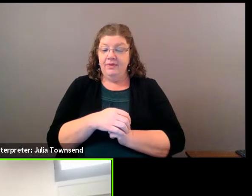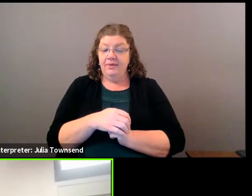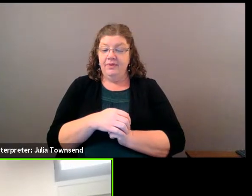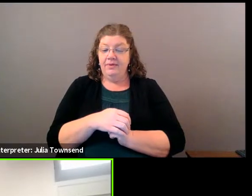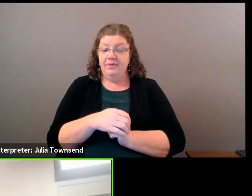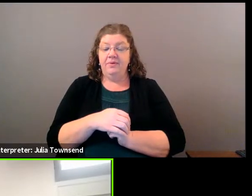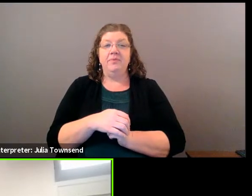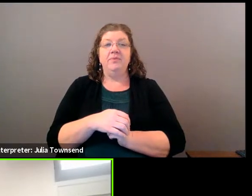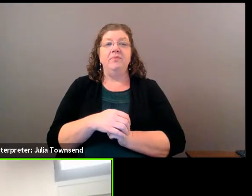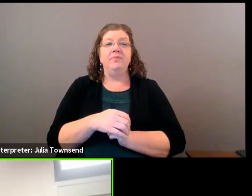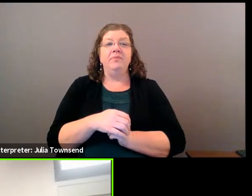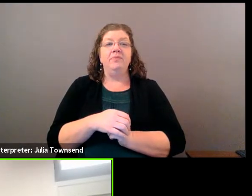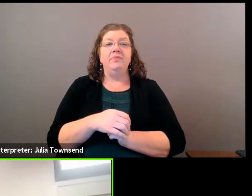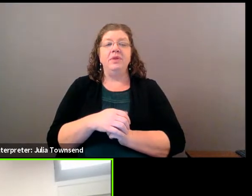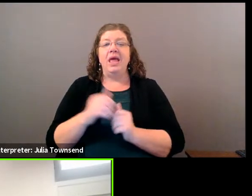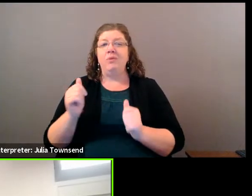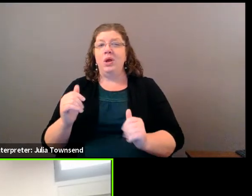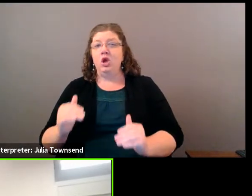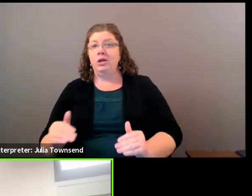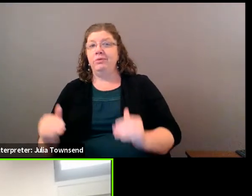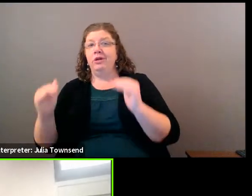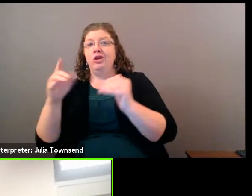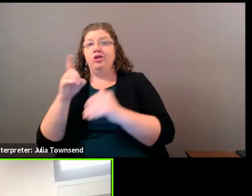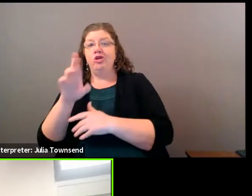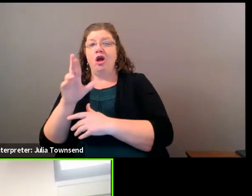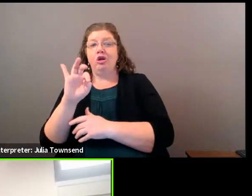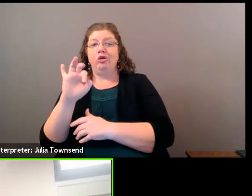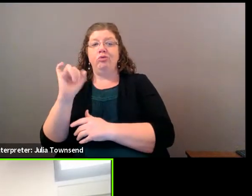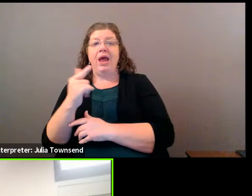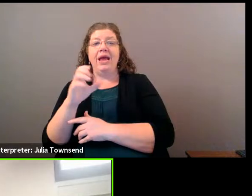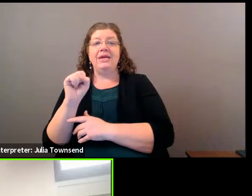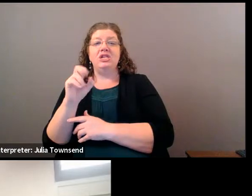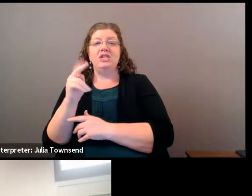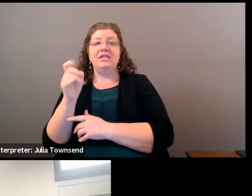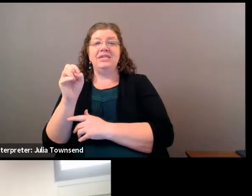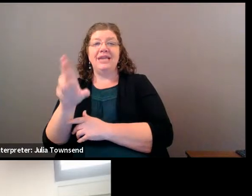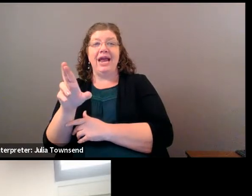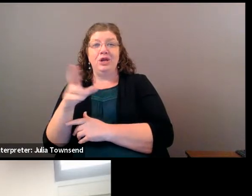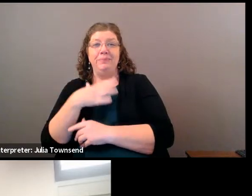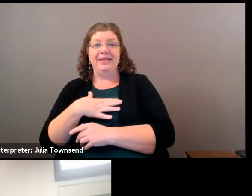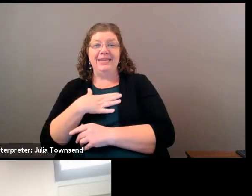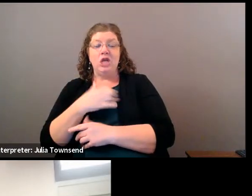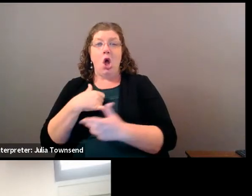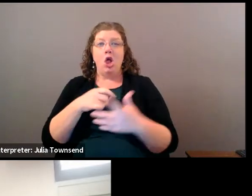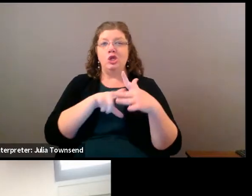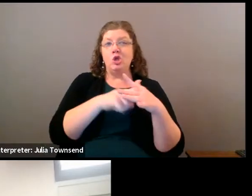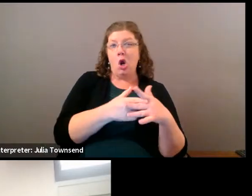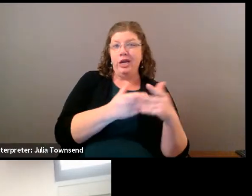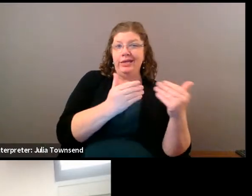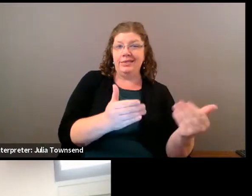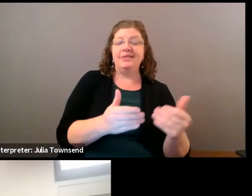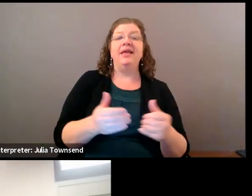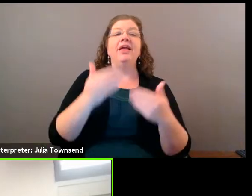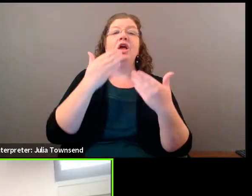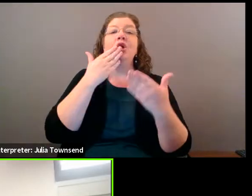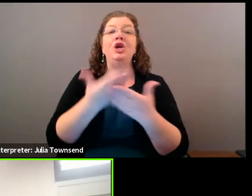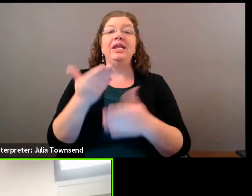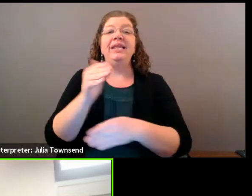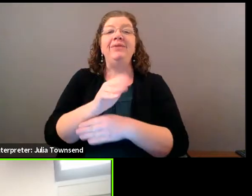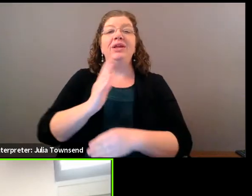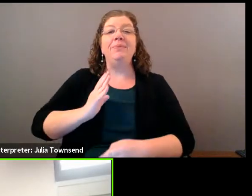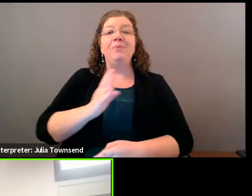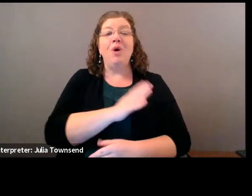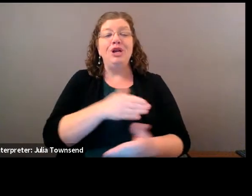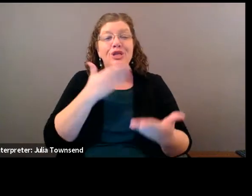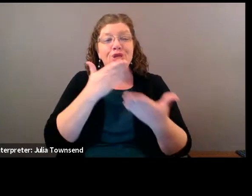Brian, if we could elevate Dr. Craig Snyder, I'll start us off. Thank you, Sarah. Good evening, board. It's great to be